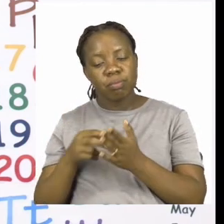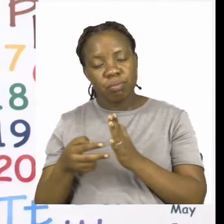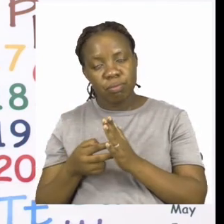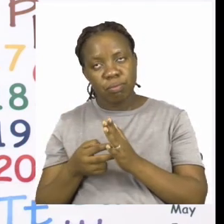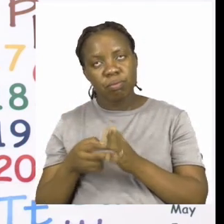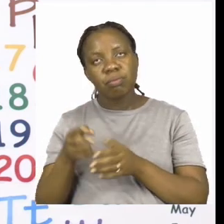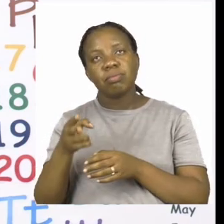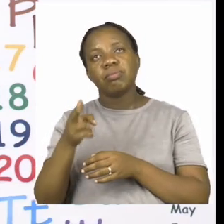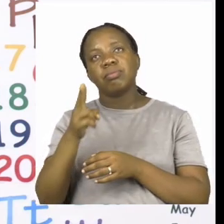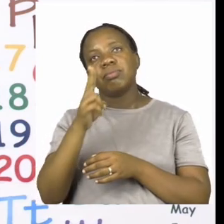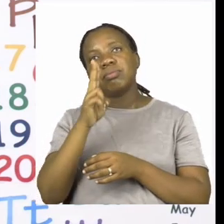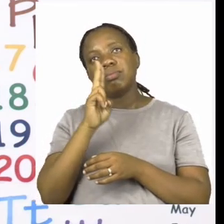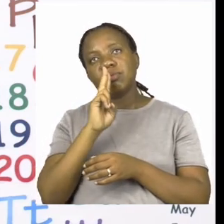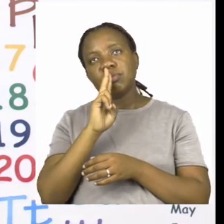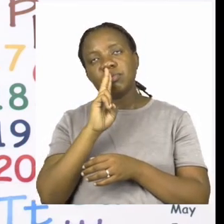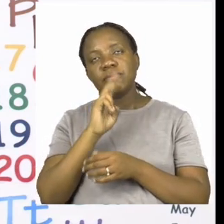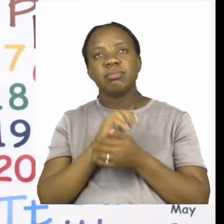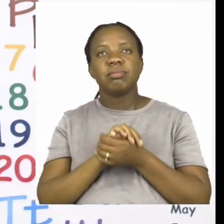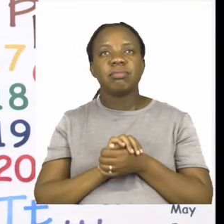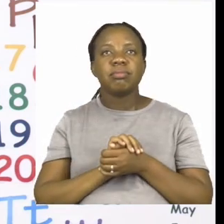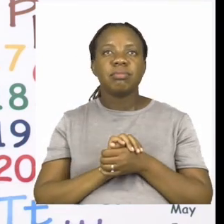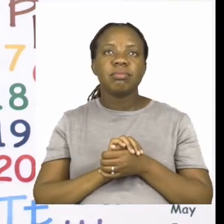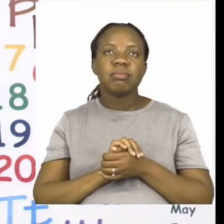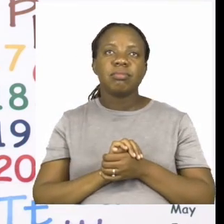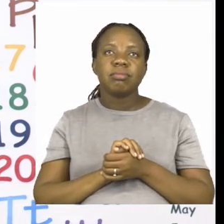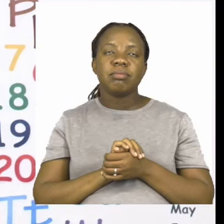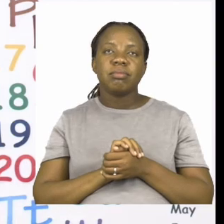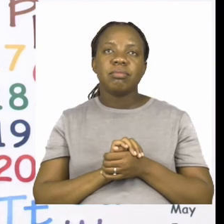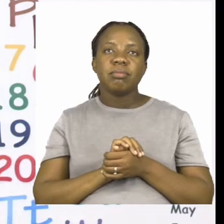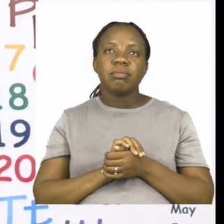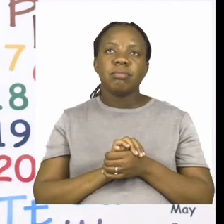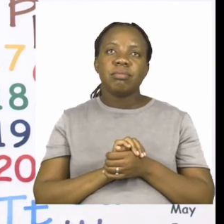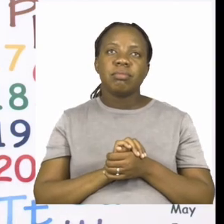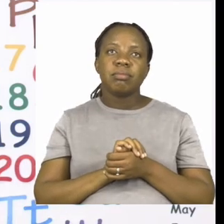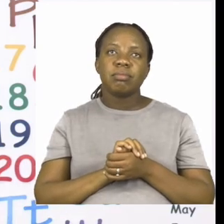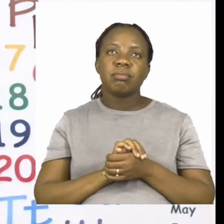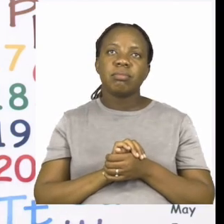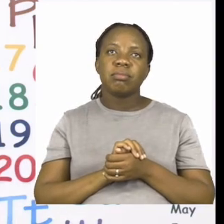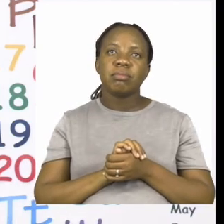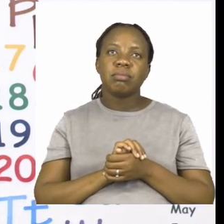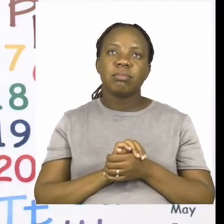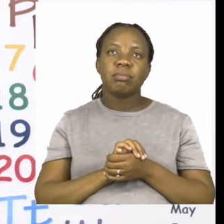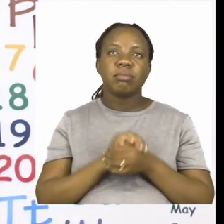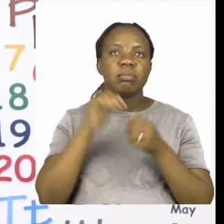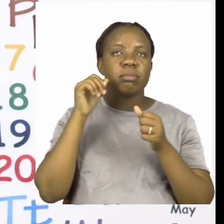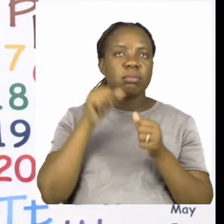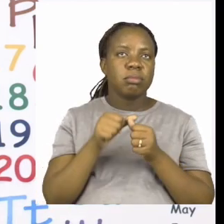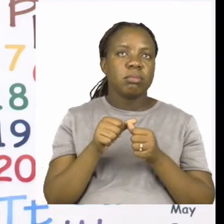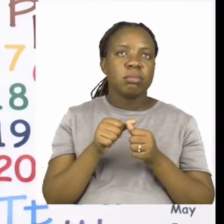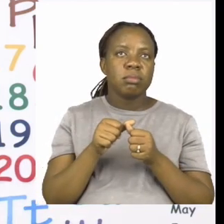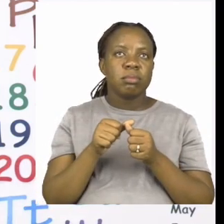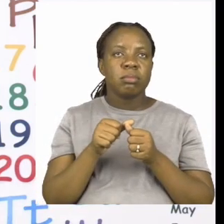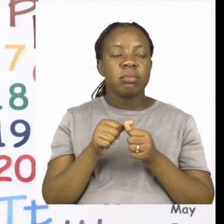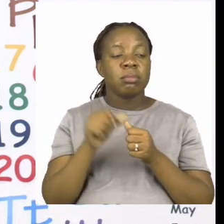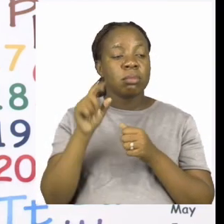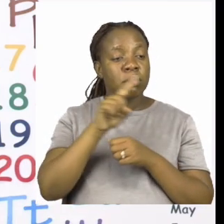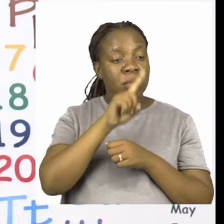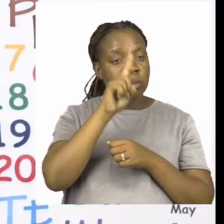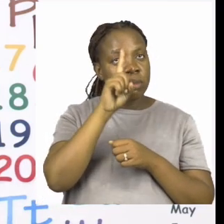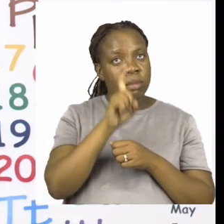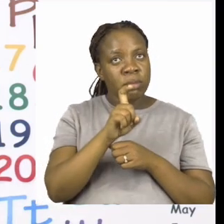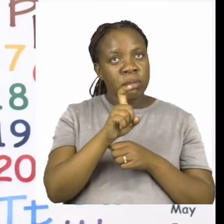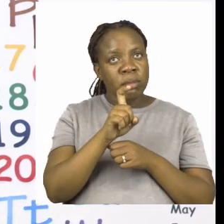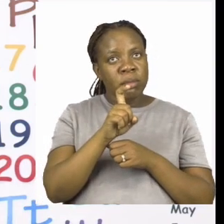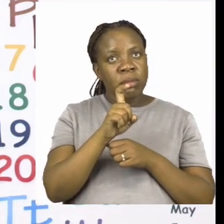are answering a question. And then we also need to remember that when we ask a question,